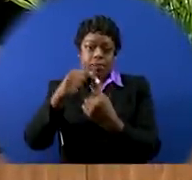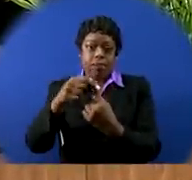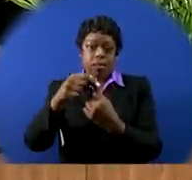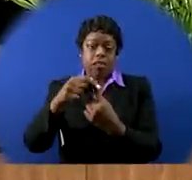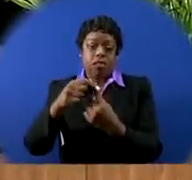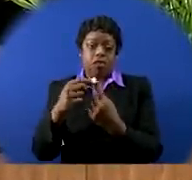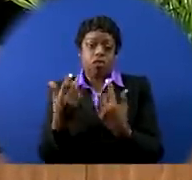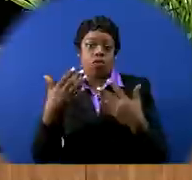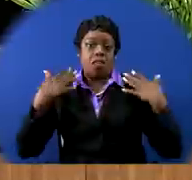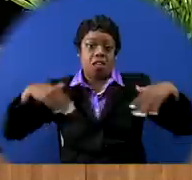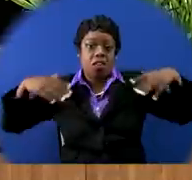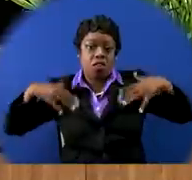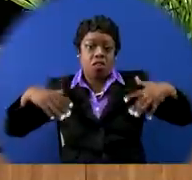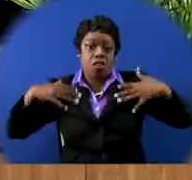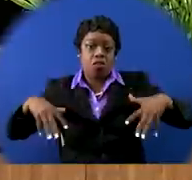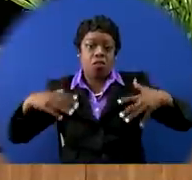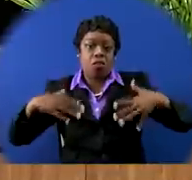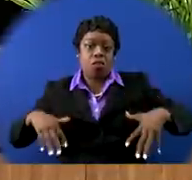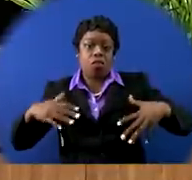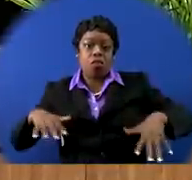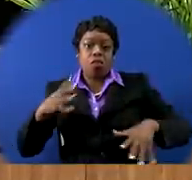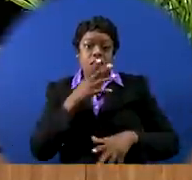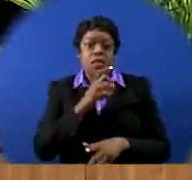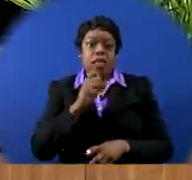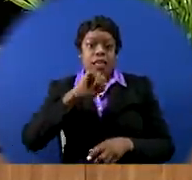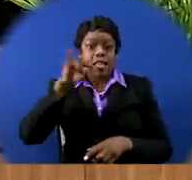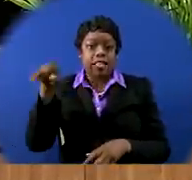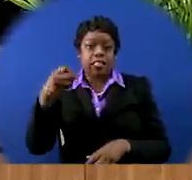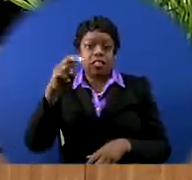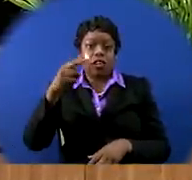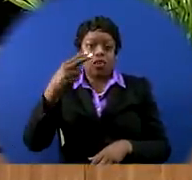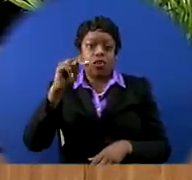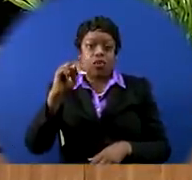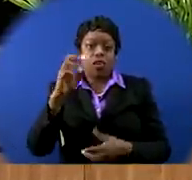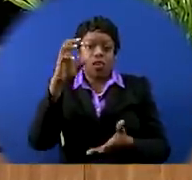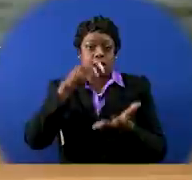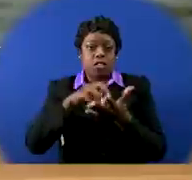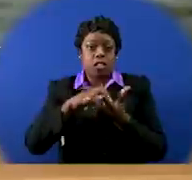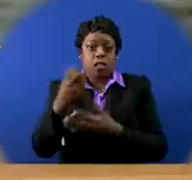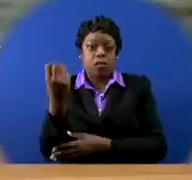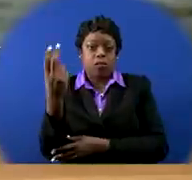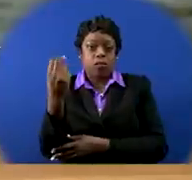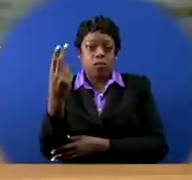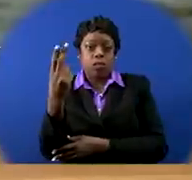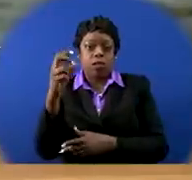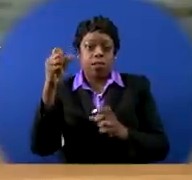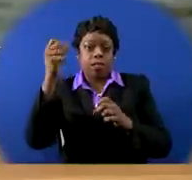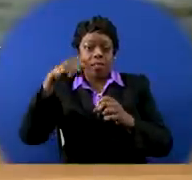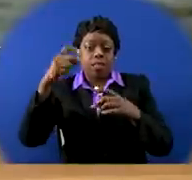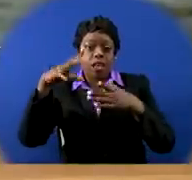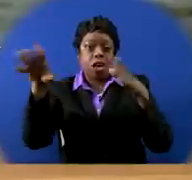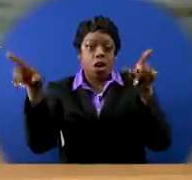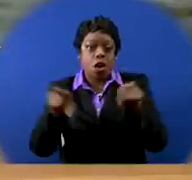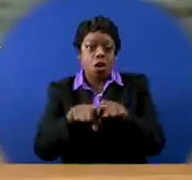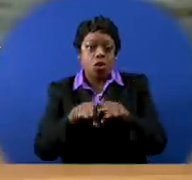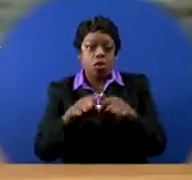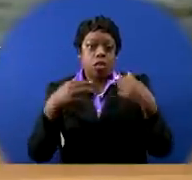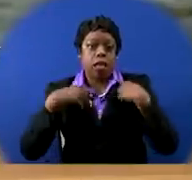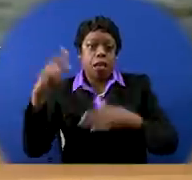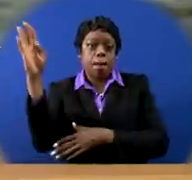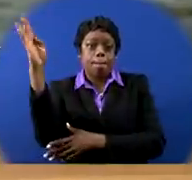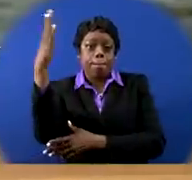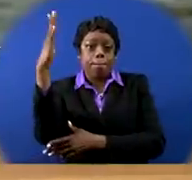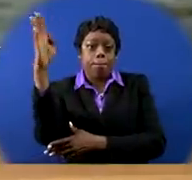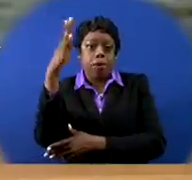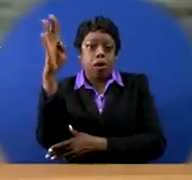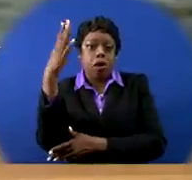took their cloaks and the John's gospel in John chapter 12, he says they cut down palm branches. And when